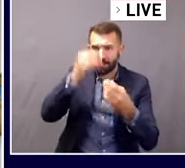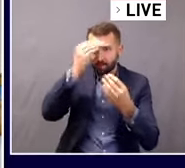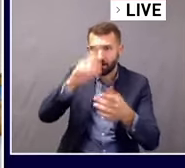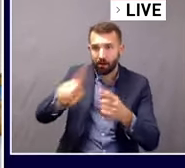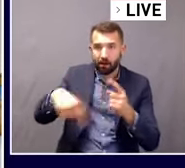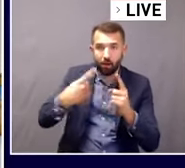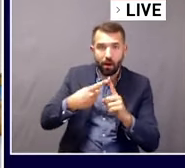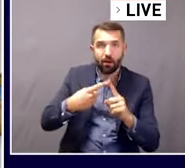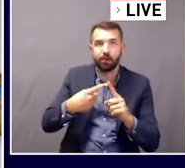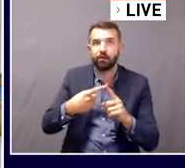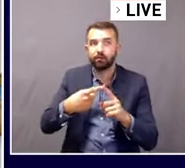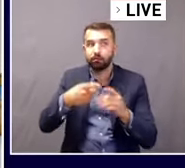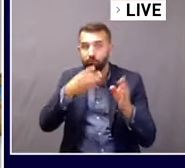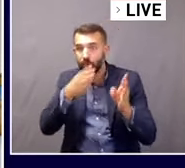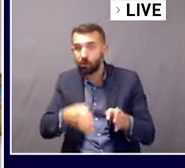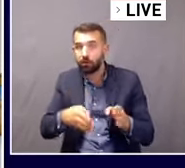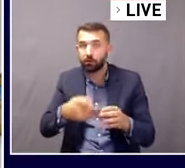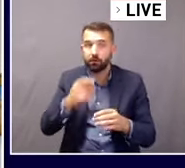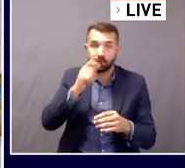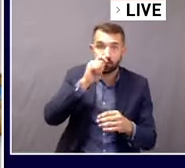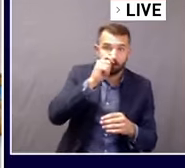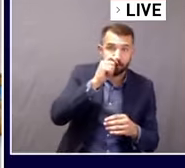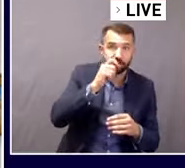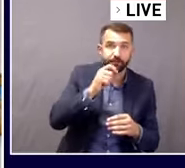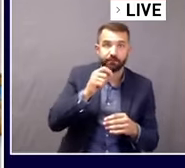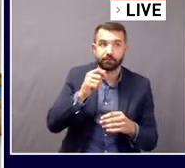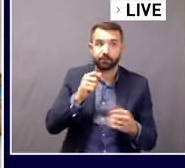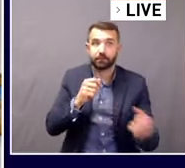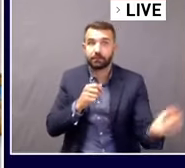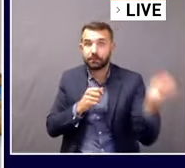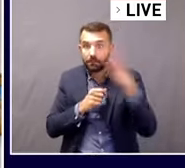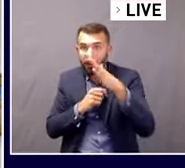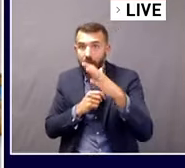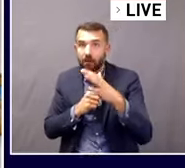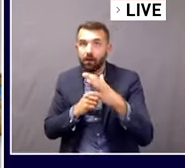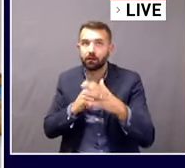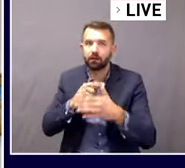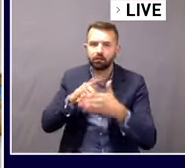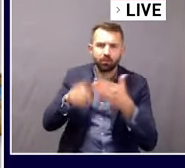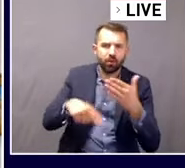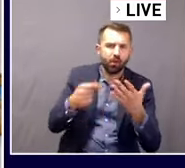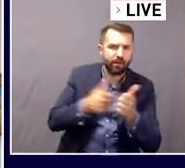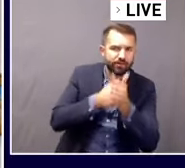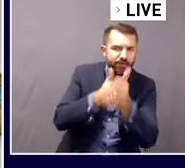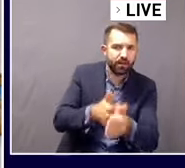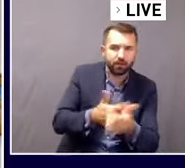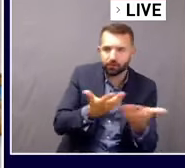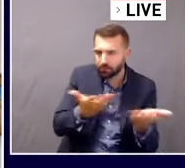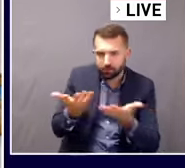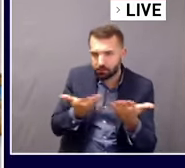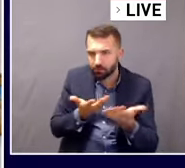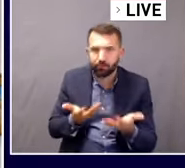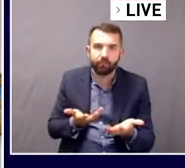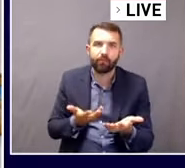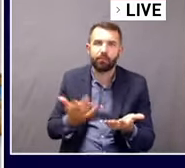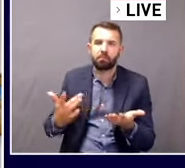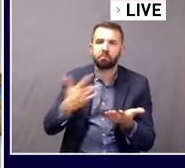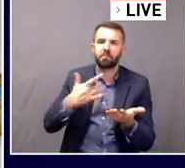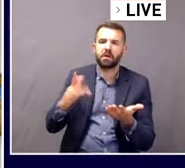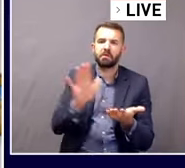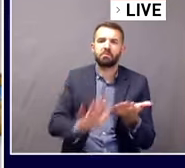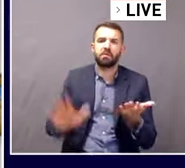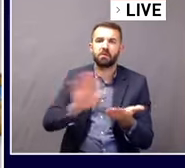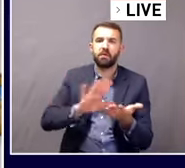that individual went to the Swab and Send in order to track the results. Generally speaking, what we've seen is about a